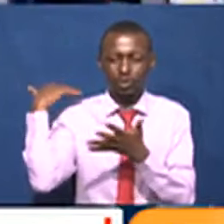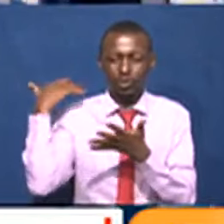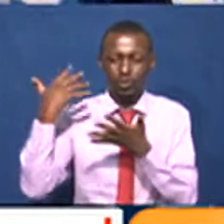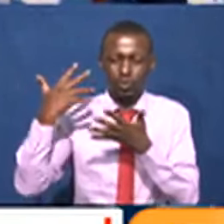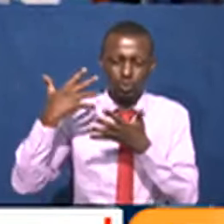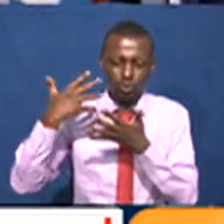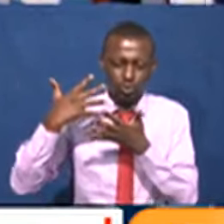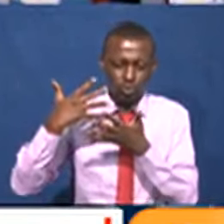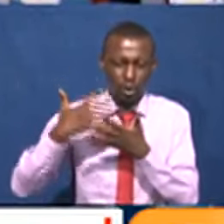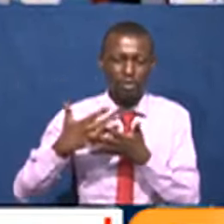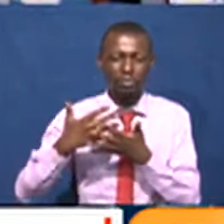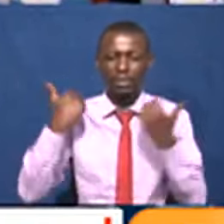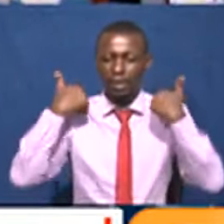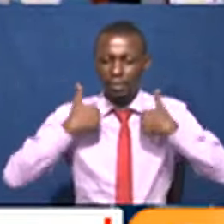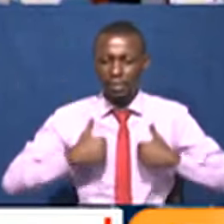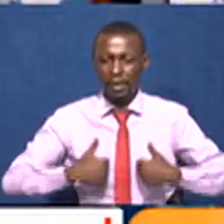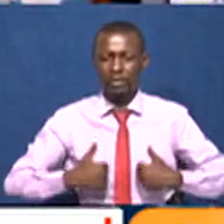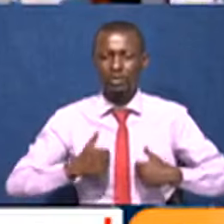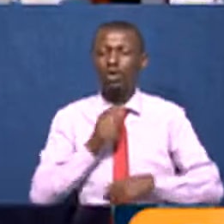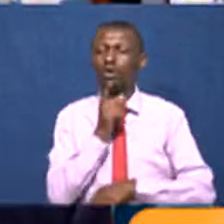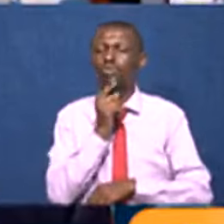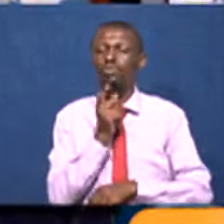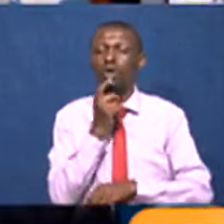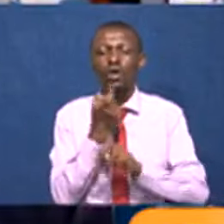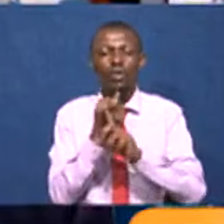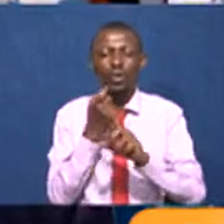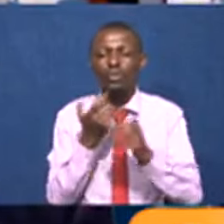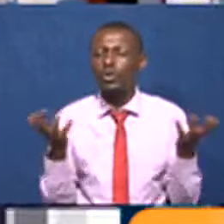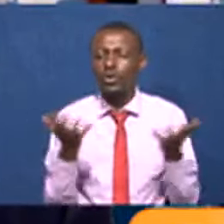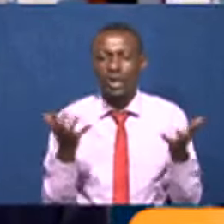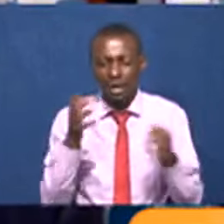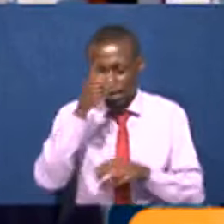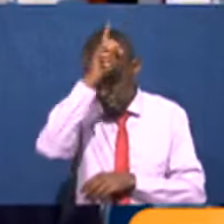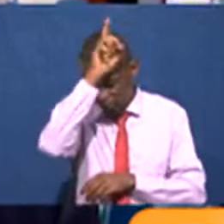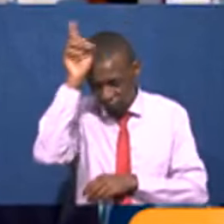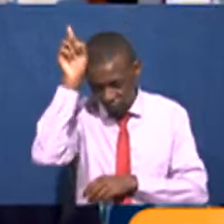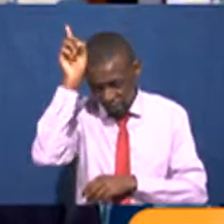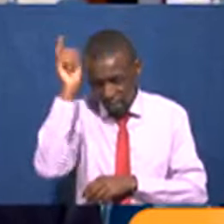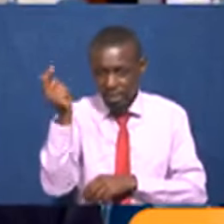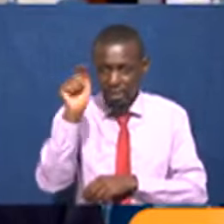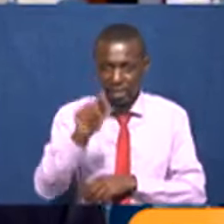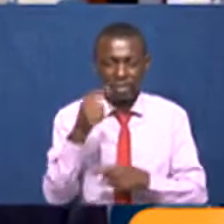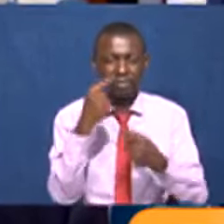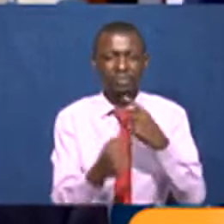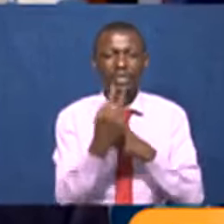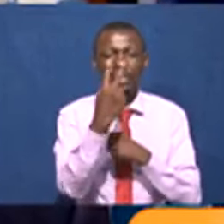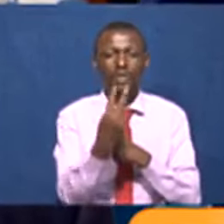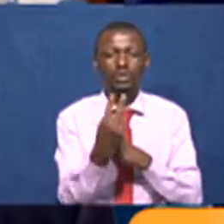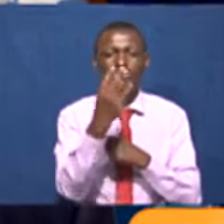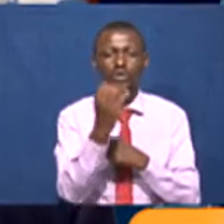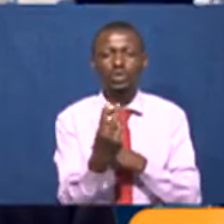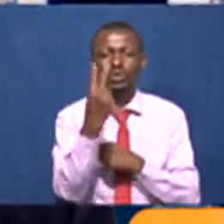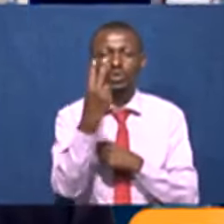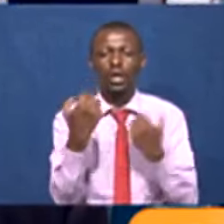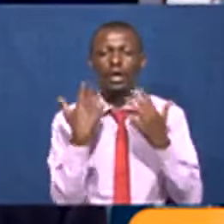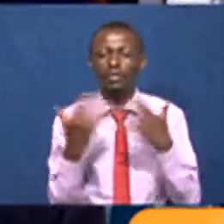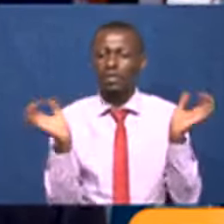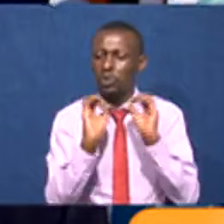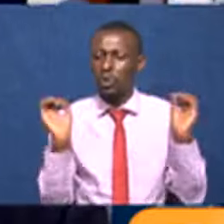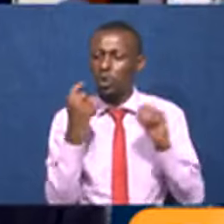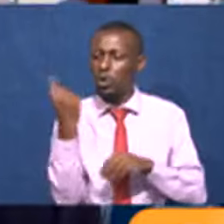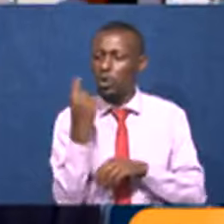I'm a village, boy who came up in 2002 with nothing. I just had a mere 30,000 shillings. I